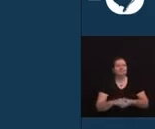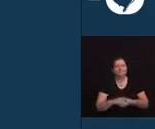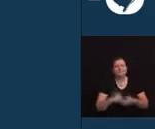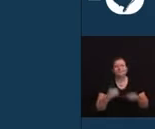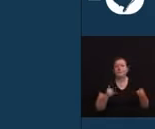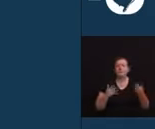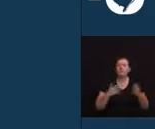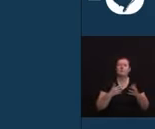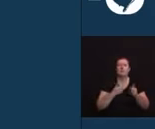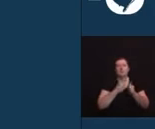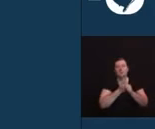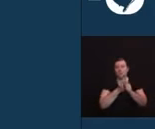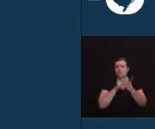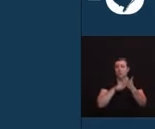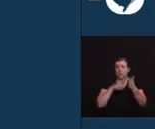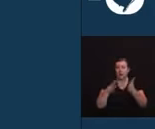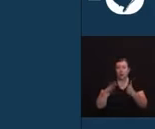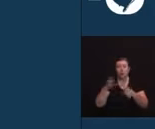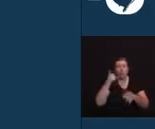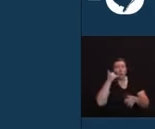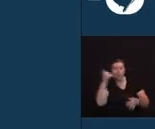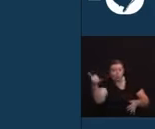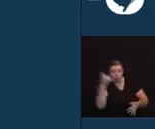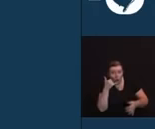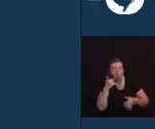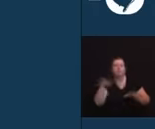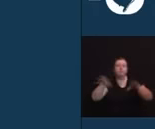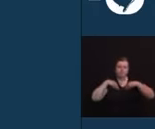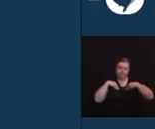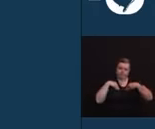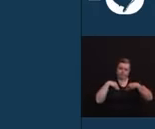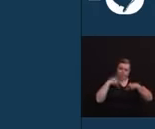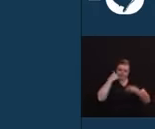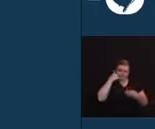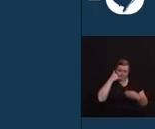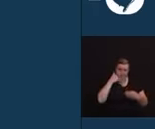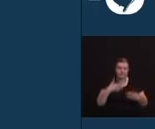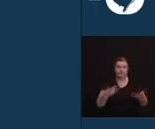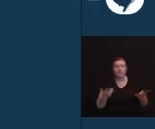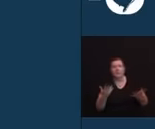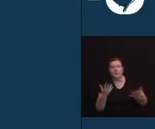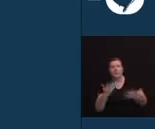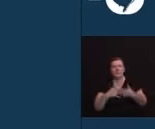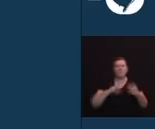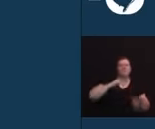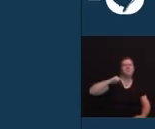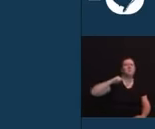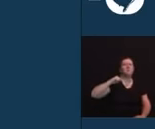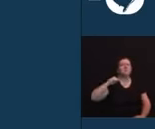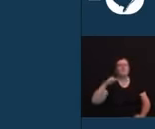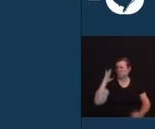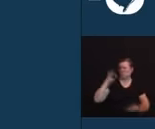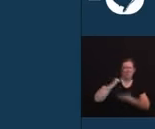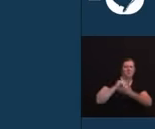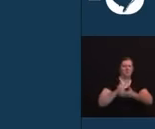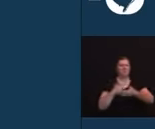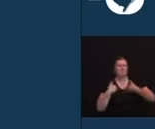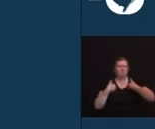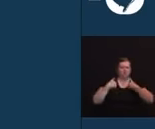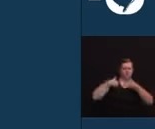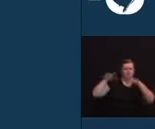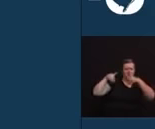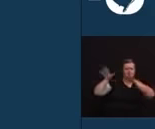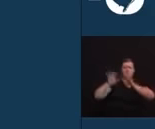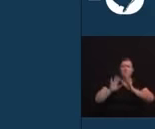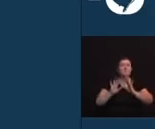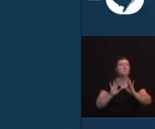beginning, our contact tracers have been prepared to run into brick walls with some people who just weren't going to help out. But now we are seeing a failure